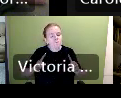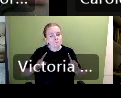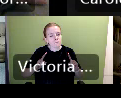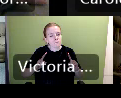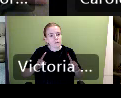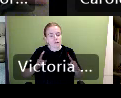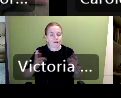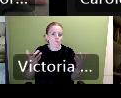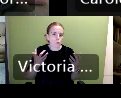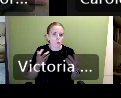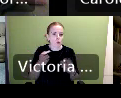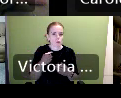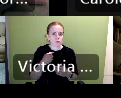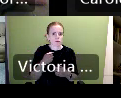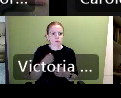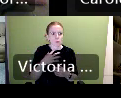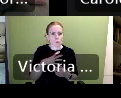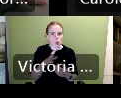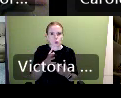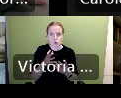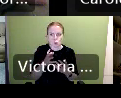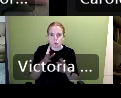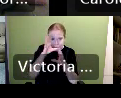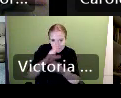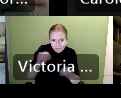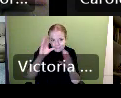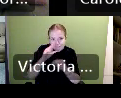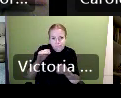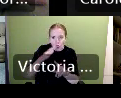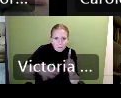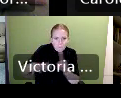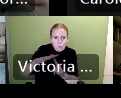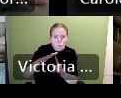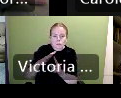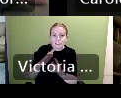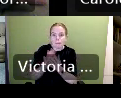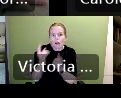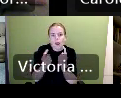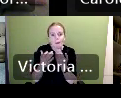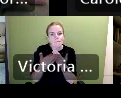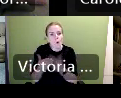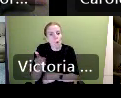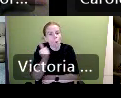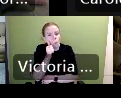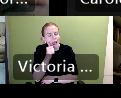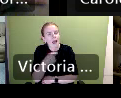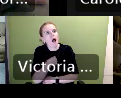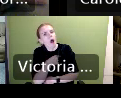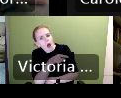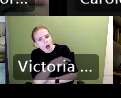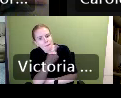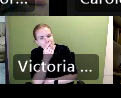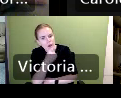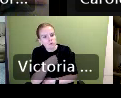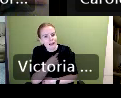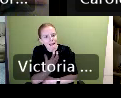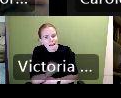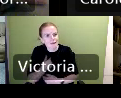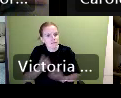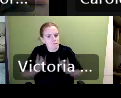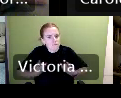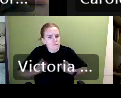engender support out in our communities around having more awareness of conditions, and again getting to